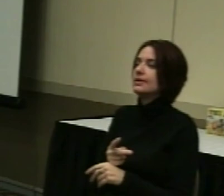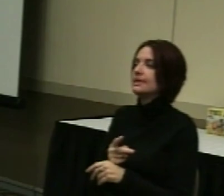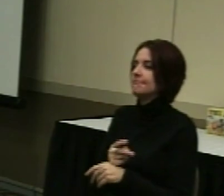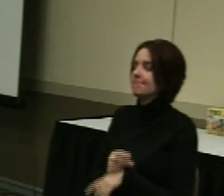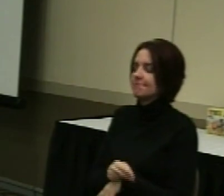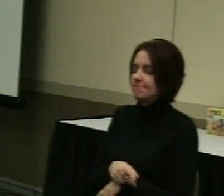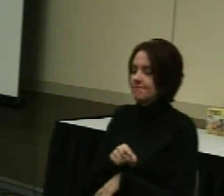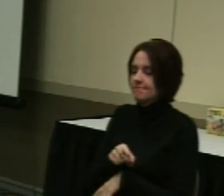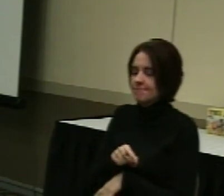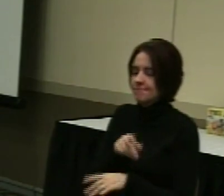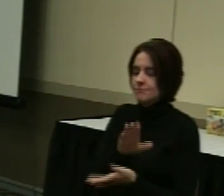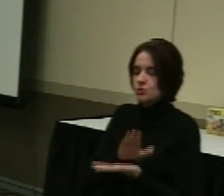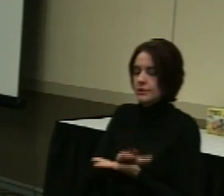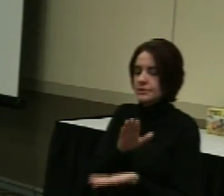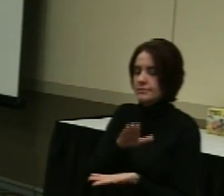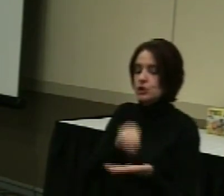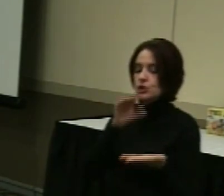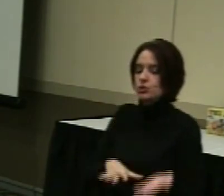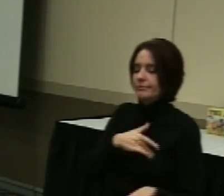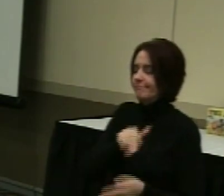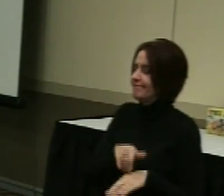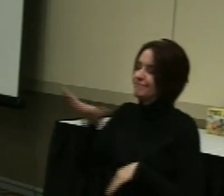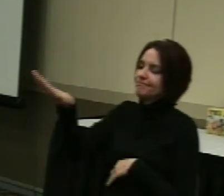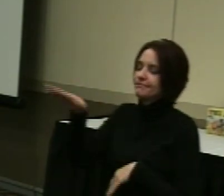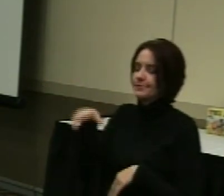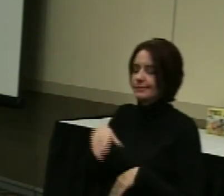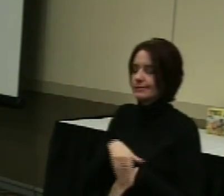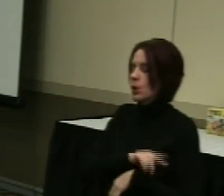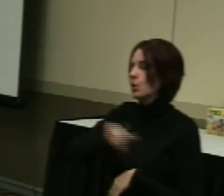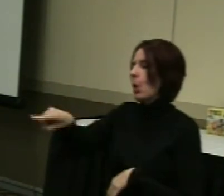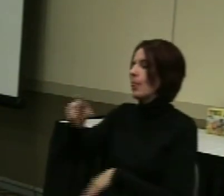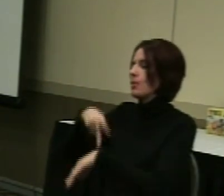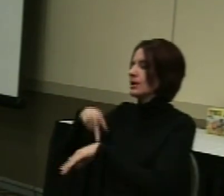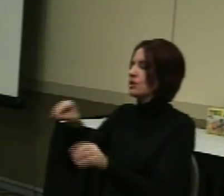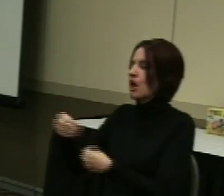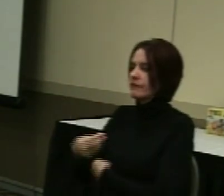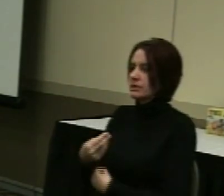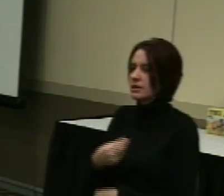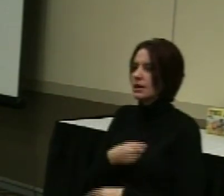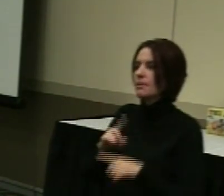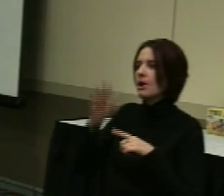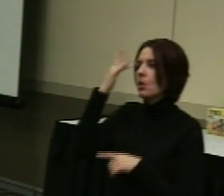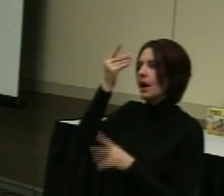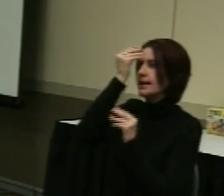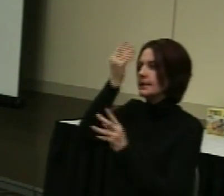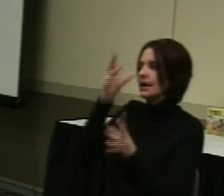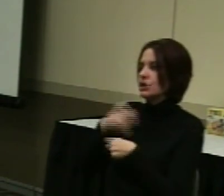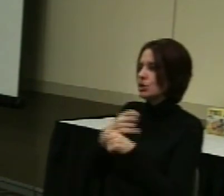office. Why is ongoing data generation so important? Can you